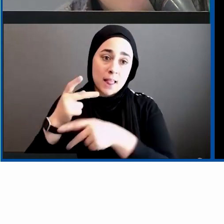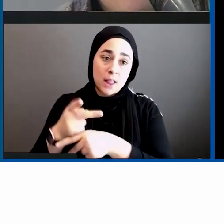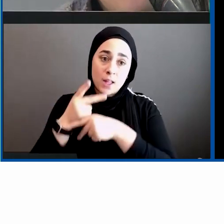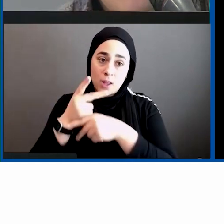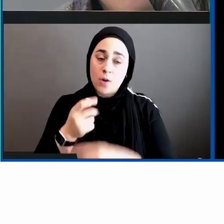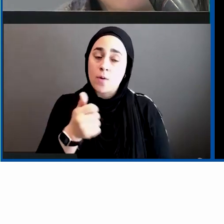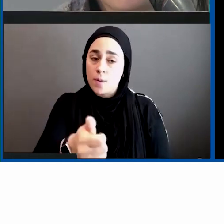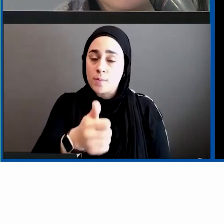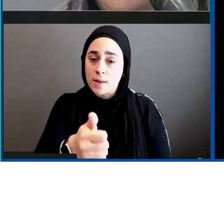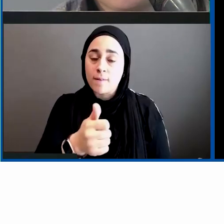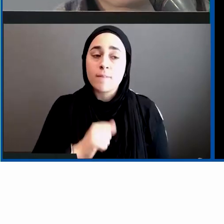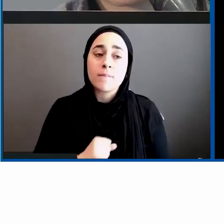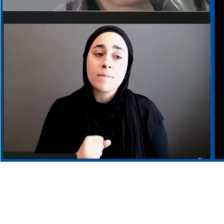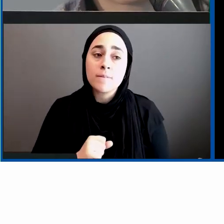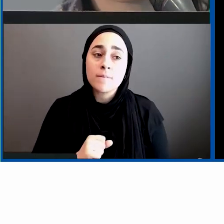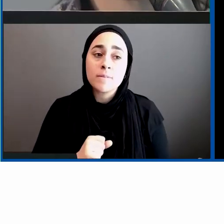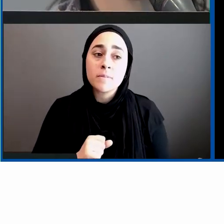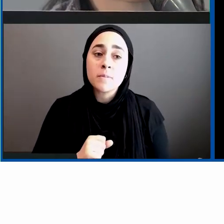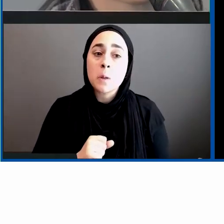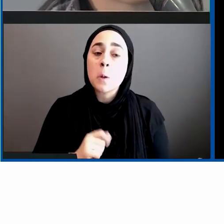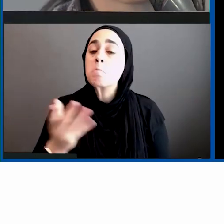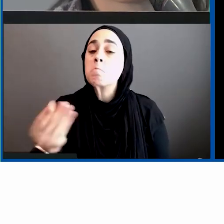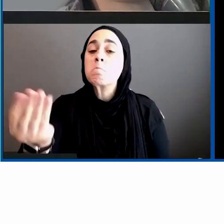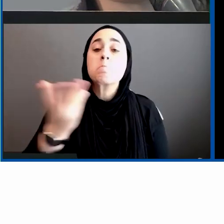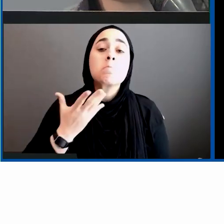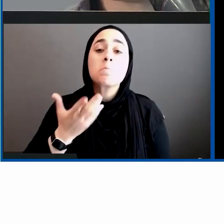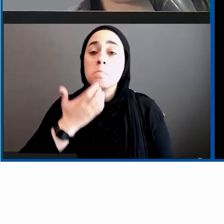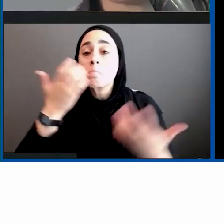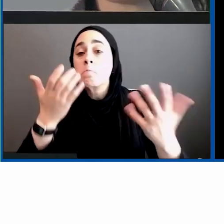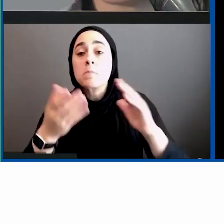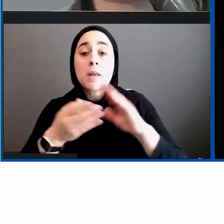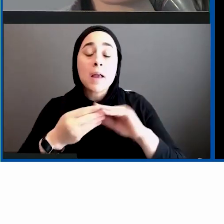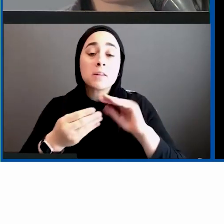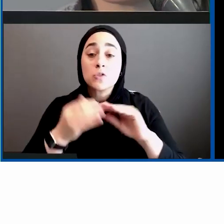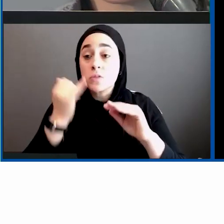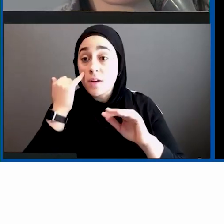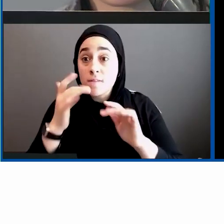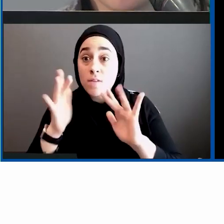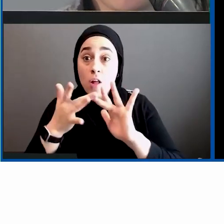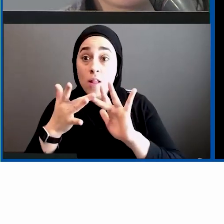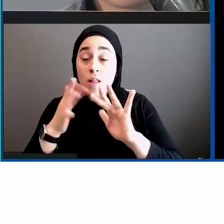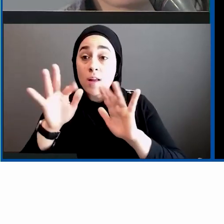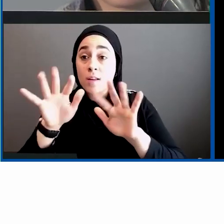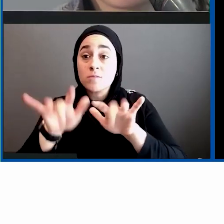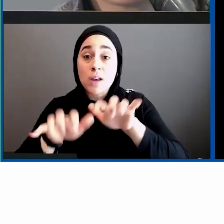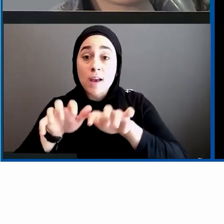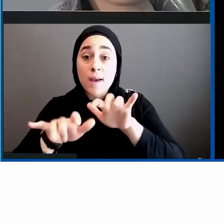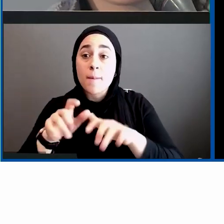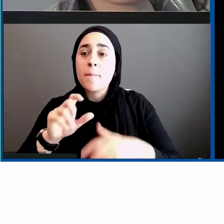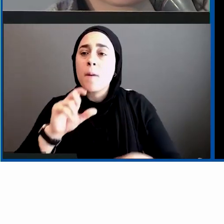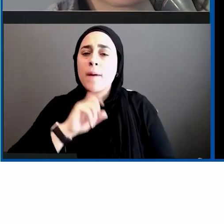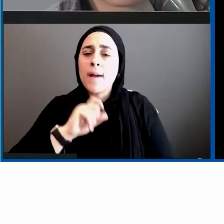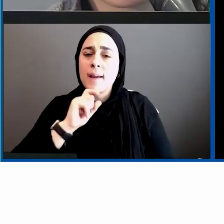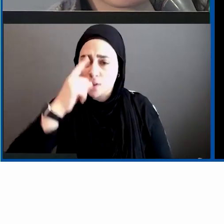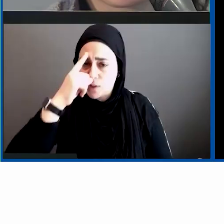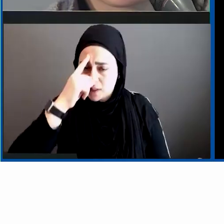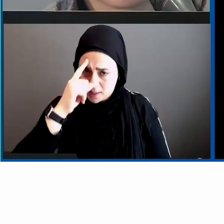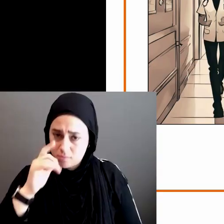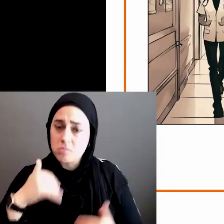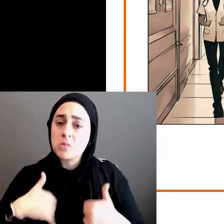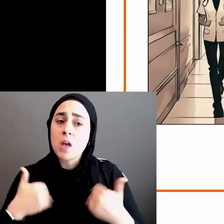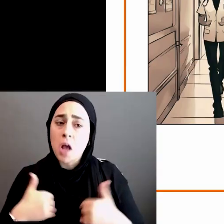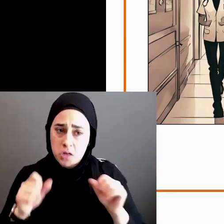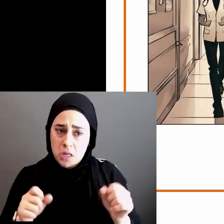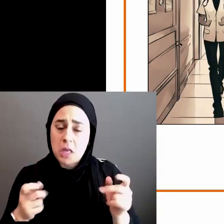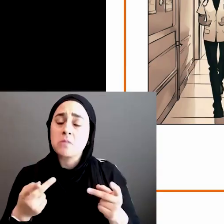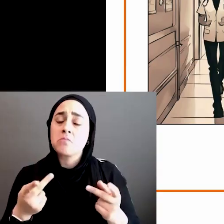their own? So feel free to shout it out in the room. If you're online, type it into the chat. At what age do you think a young person can